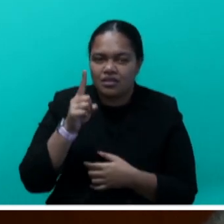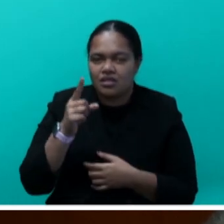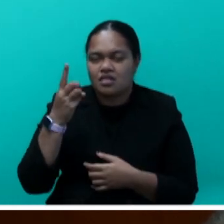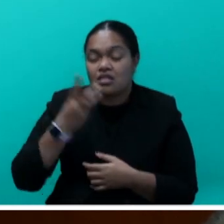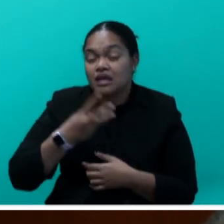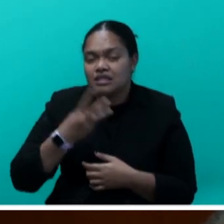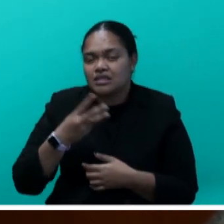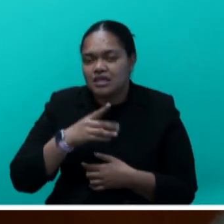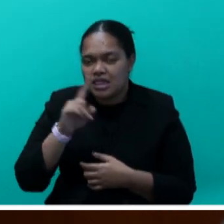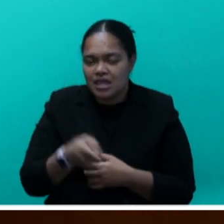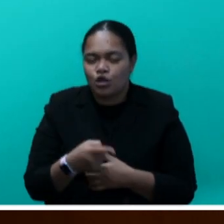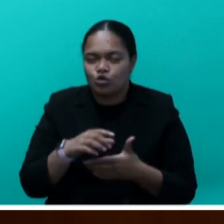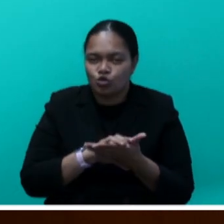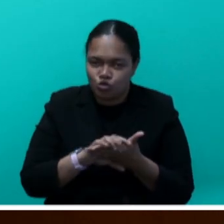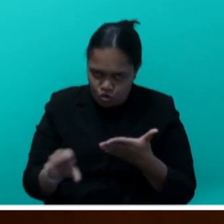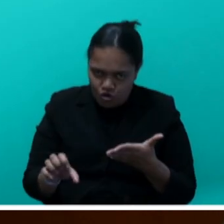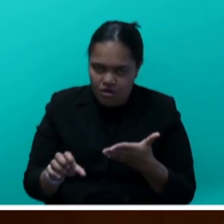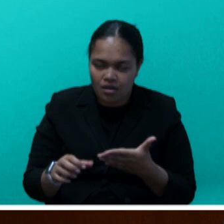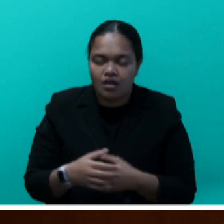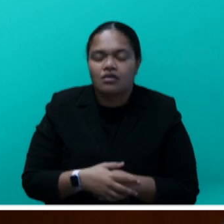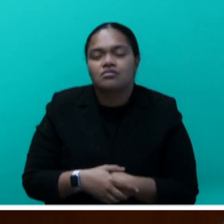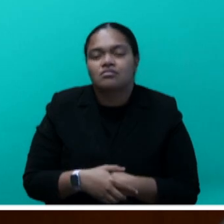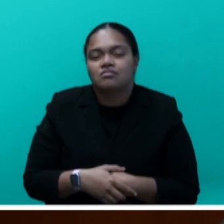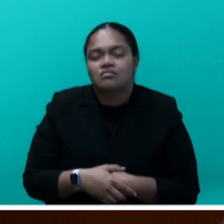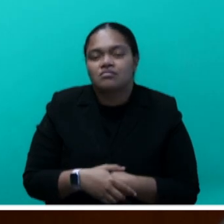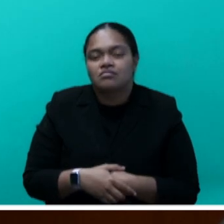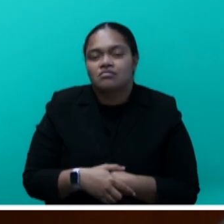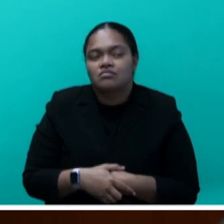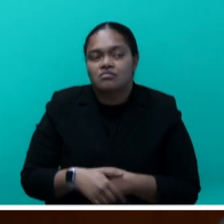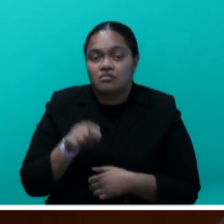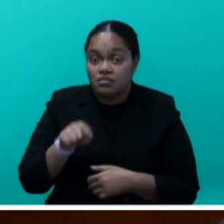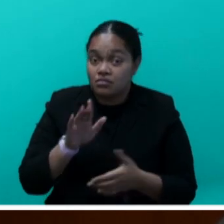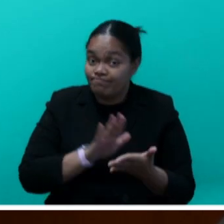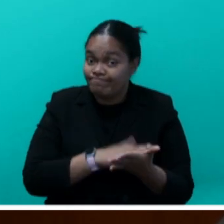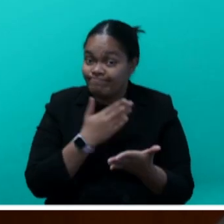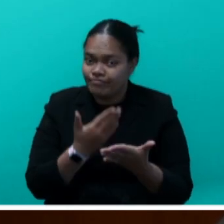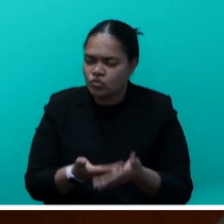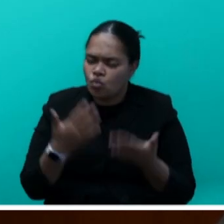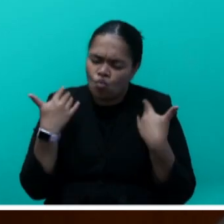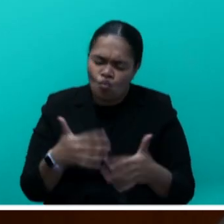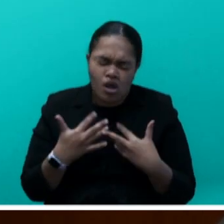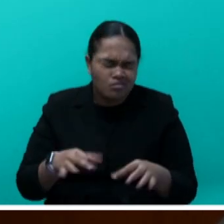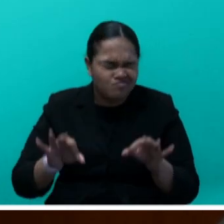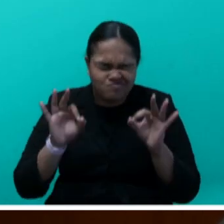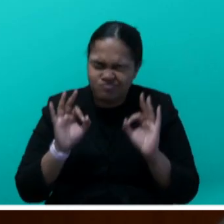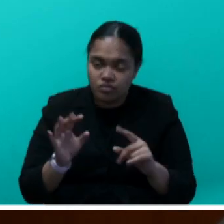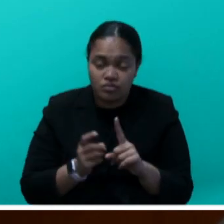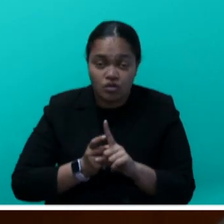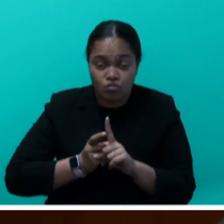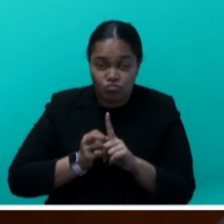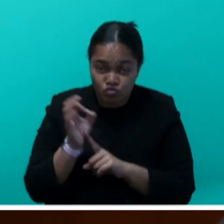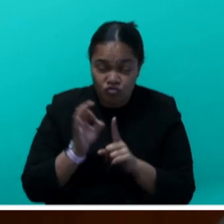$13,000. That's per capita, Mr. Speaker, sir. This has translated to a significant improvement in the standard